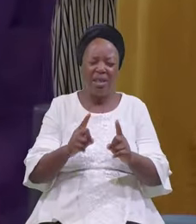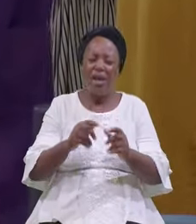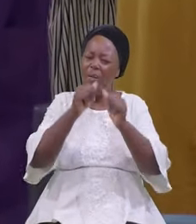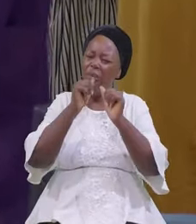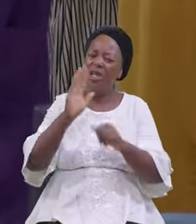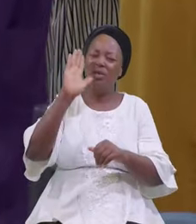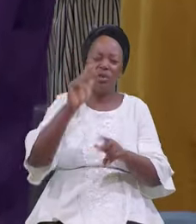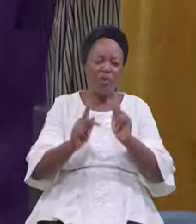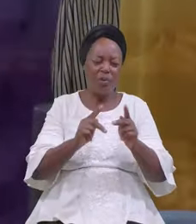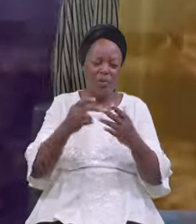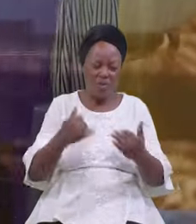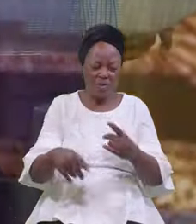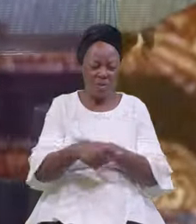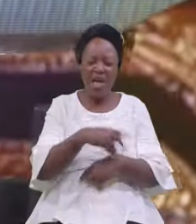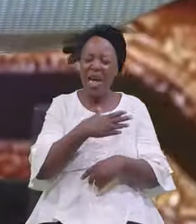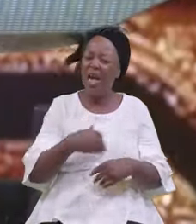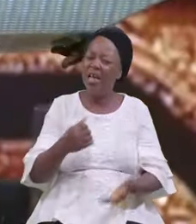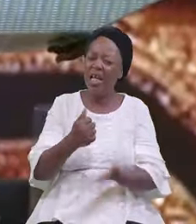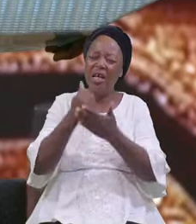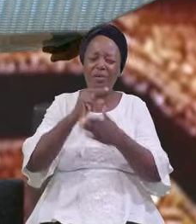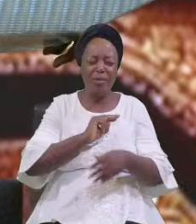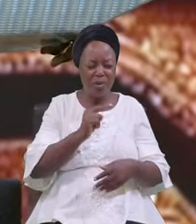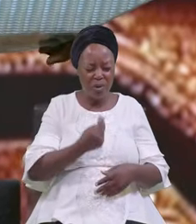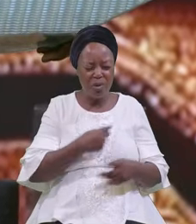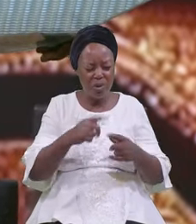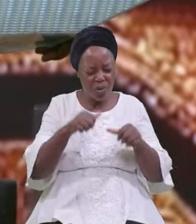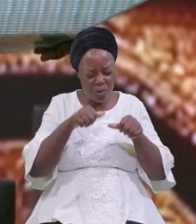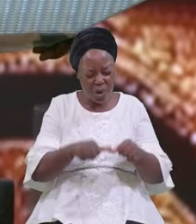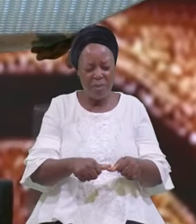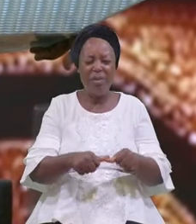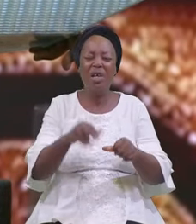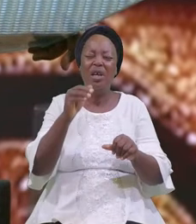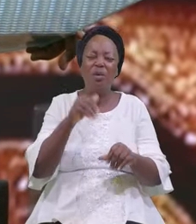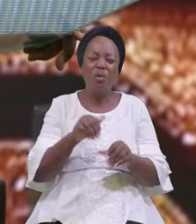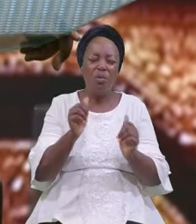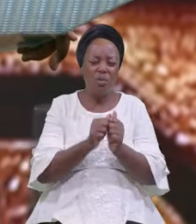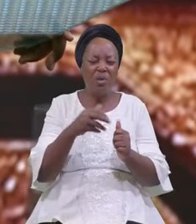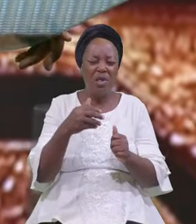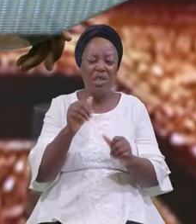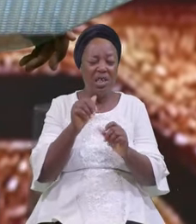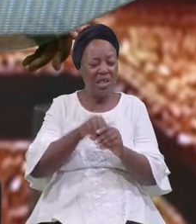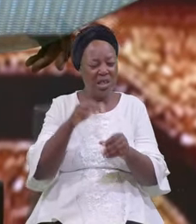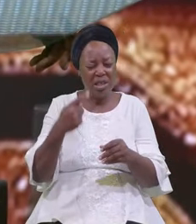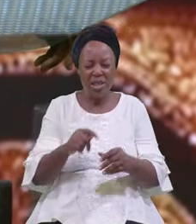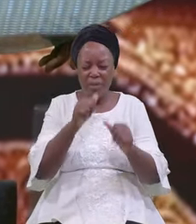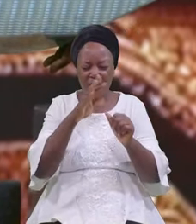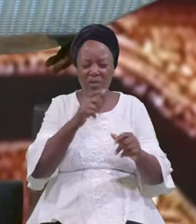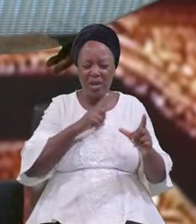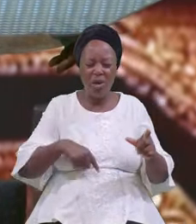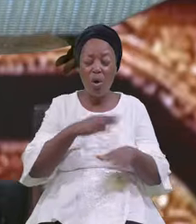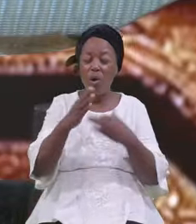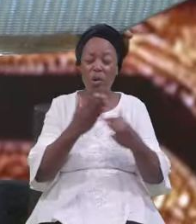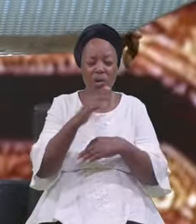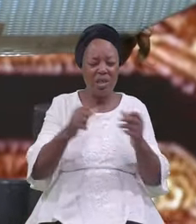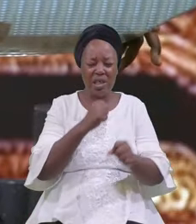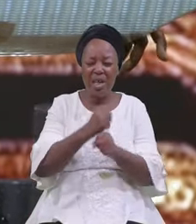your people today and help us to remain in the blessing of the Lord for the rest of the year,